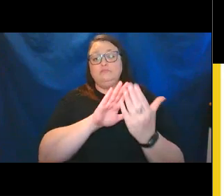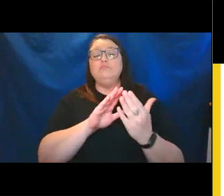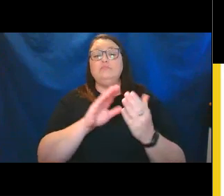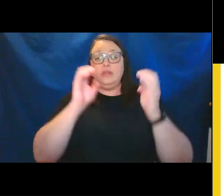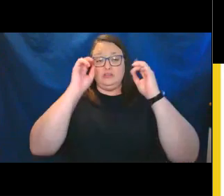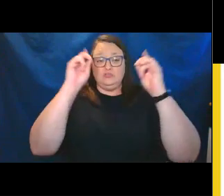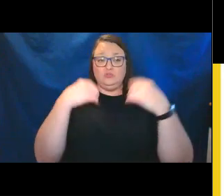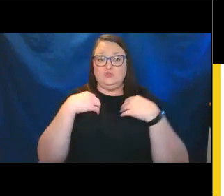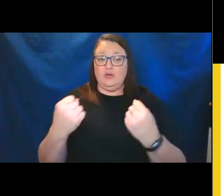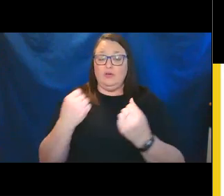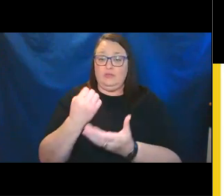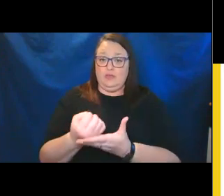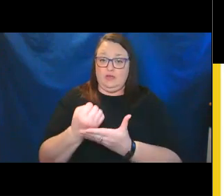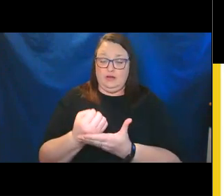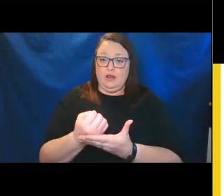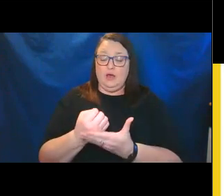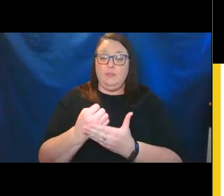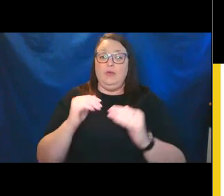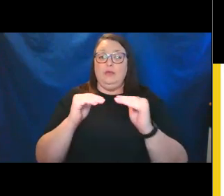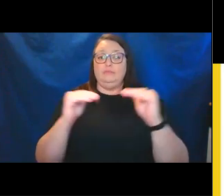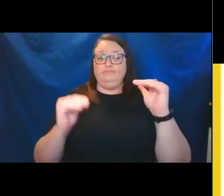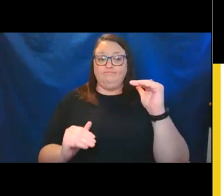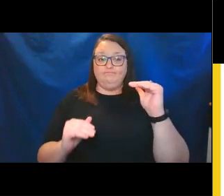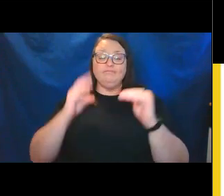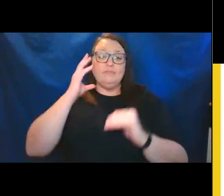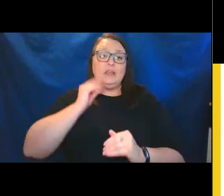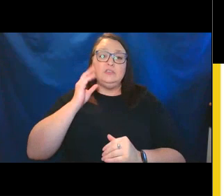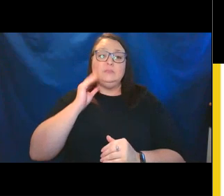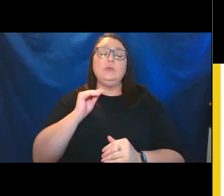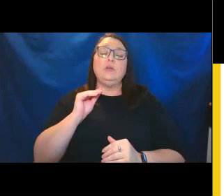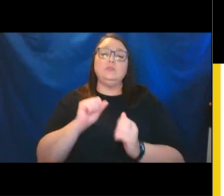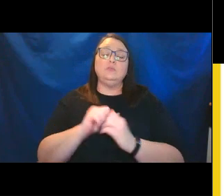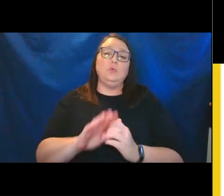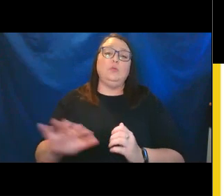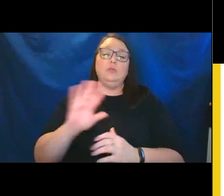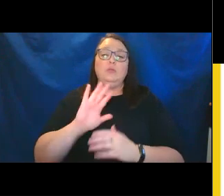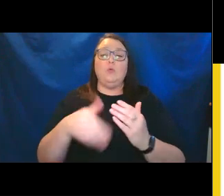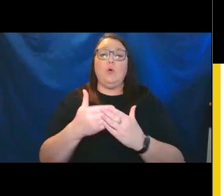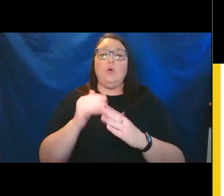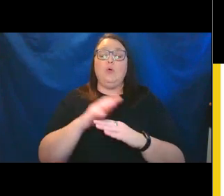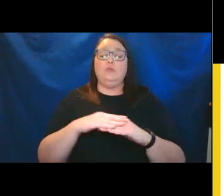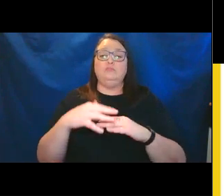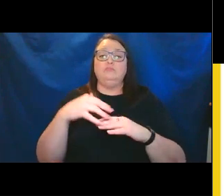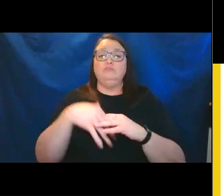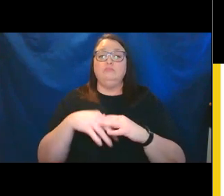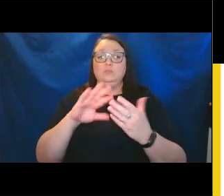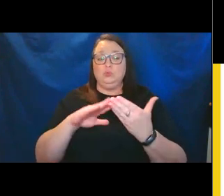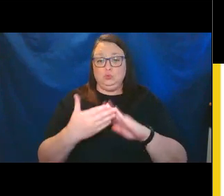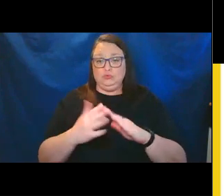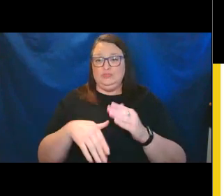and economic inequities experienced across tribal communities. Next slide, please.